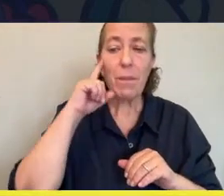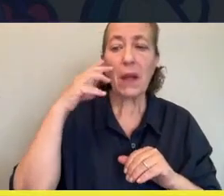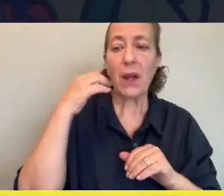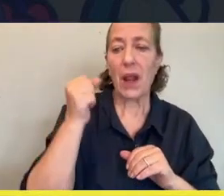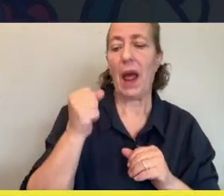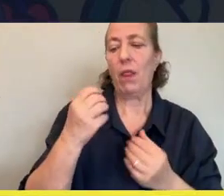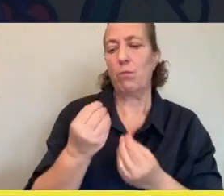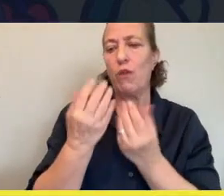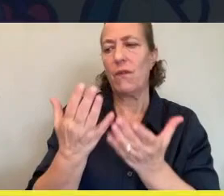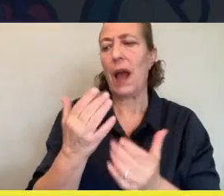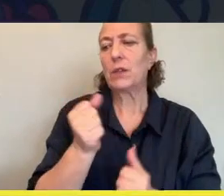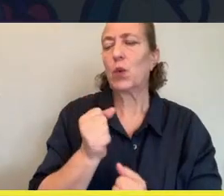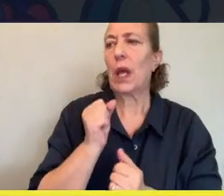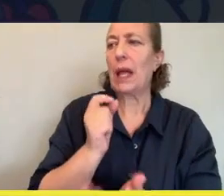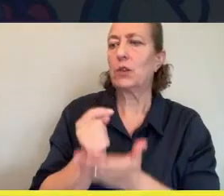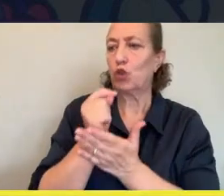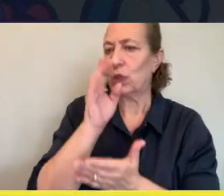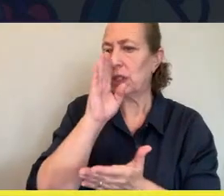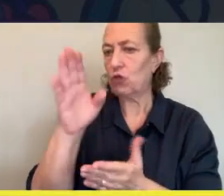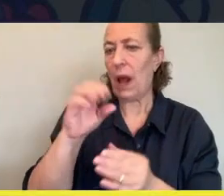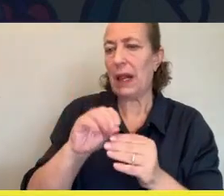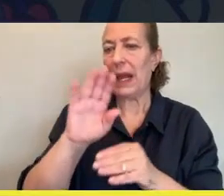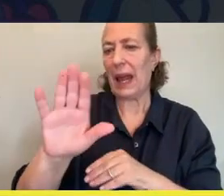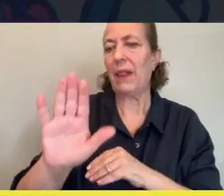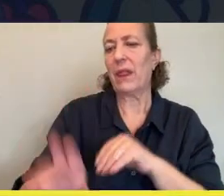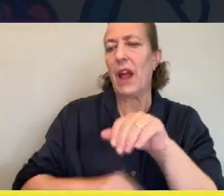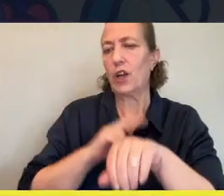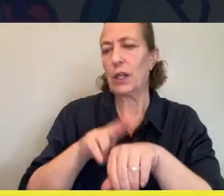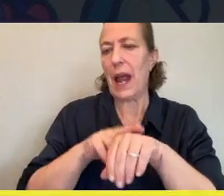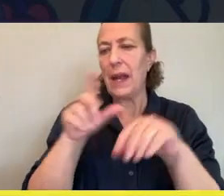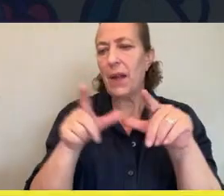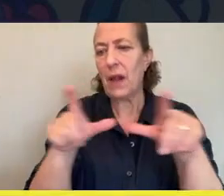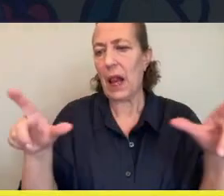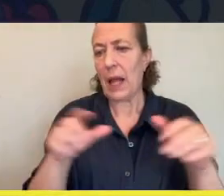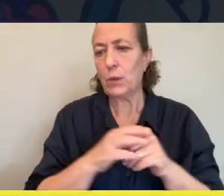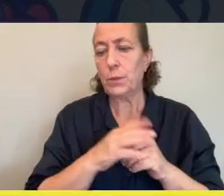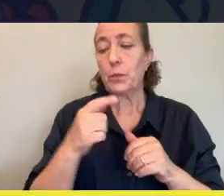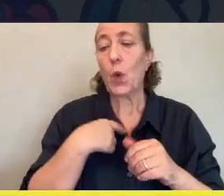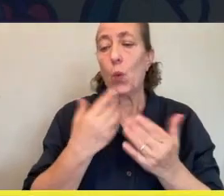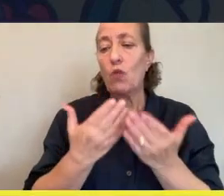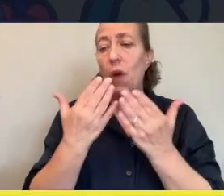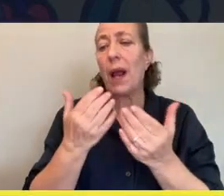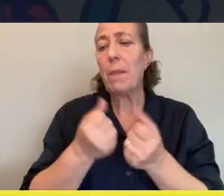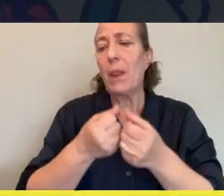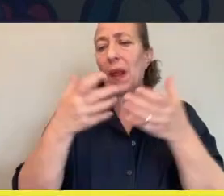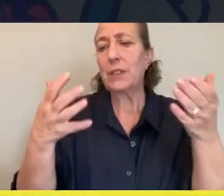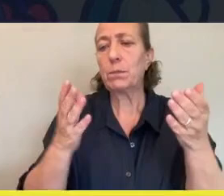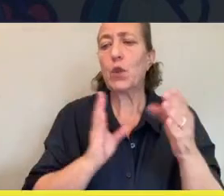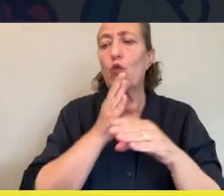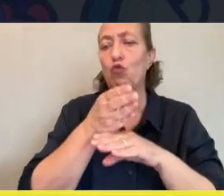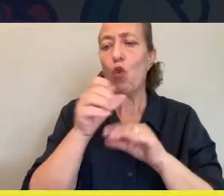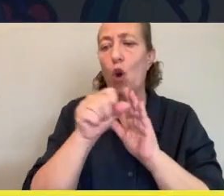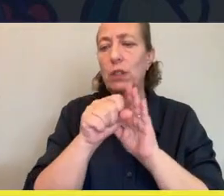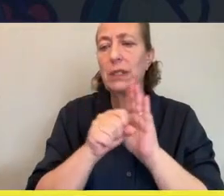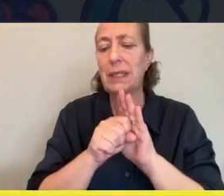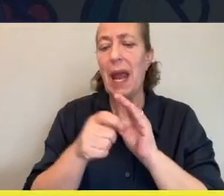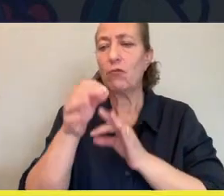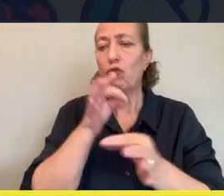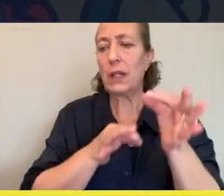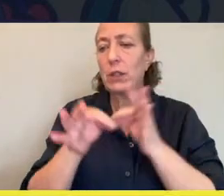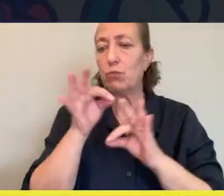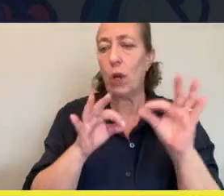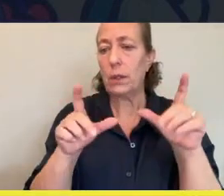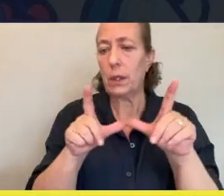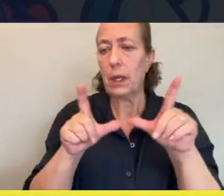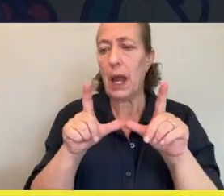patients directly in their native language. To support this, we recommend the expansion of cross-state reciprocity for licensure and telehealth